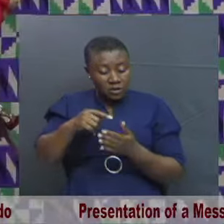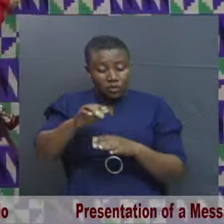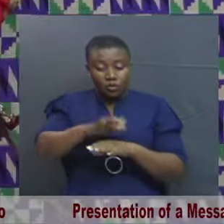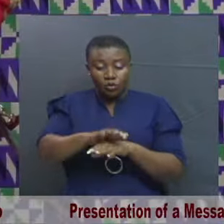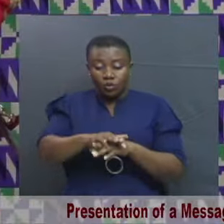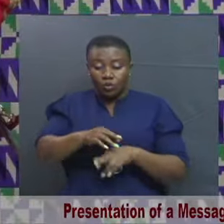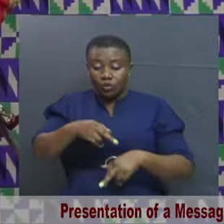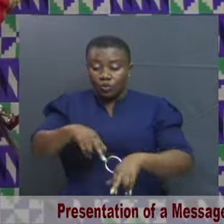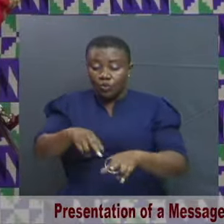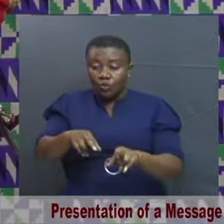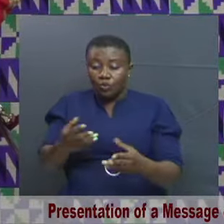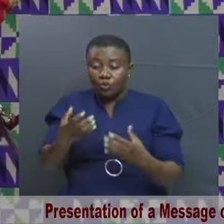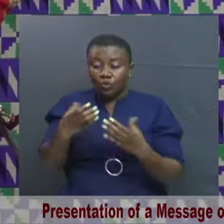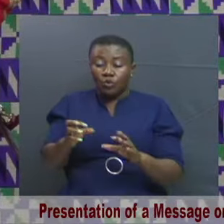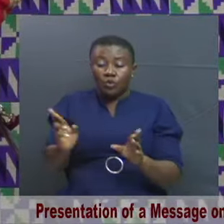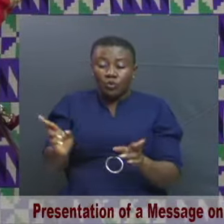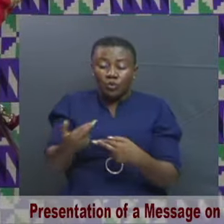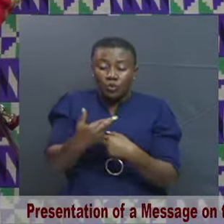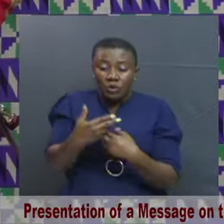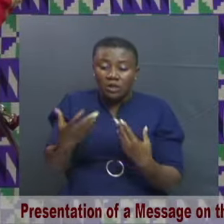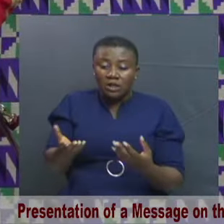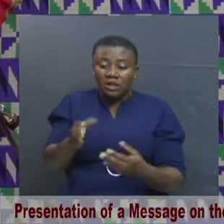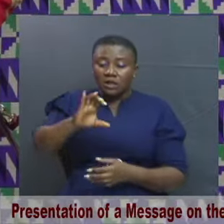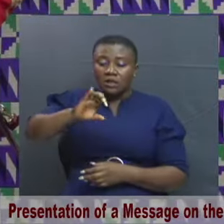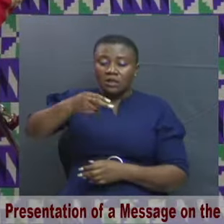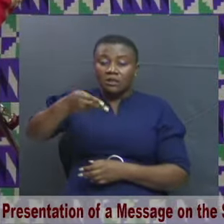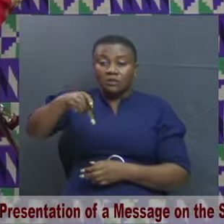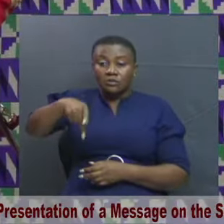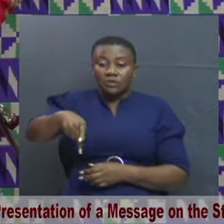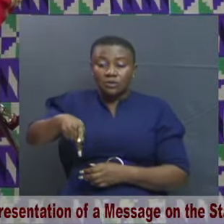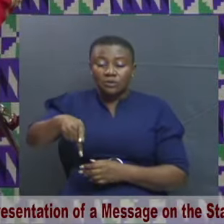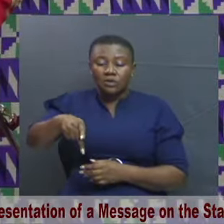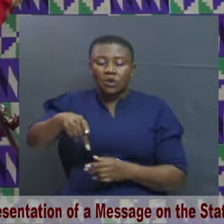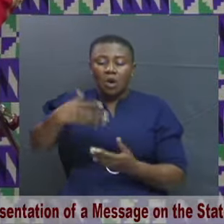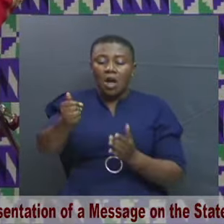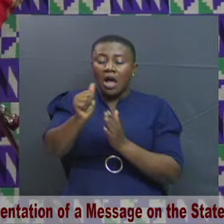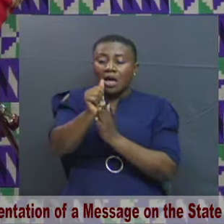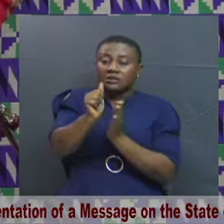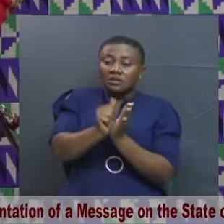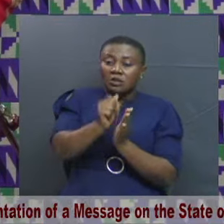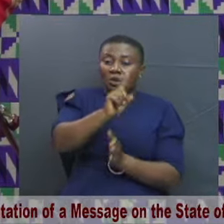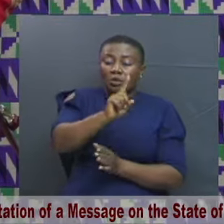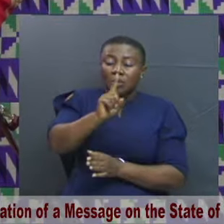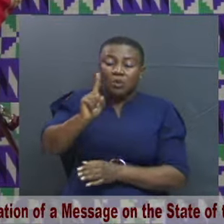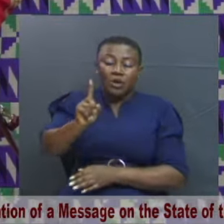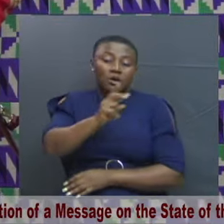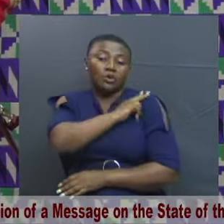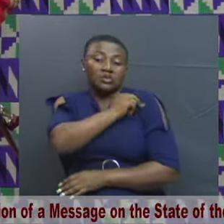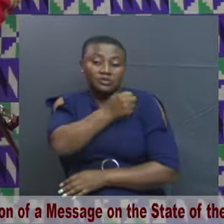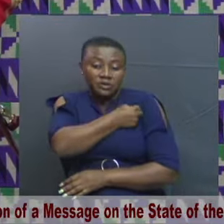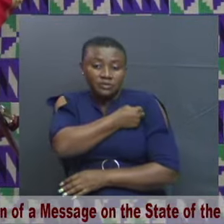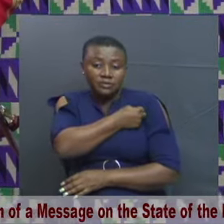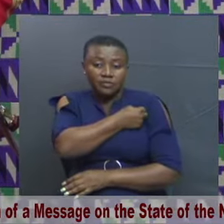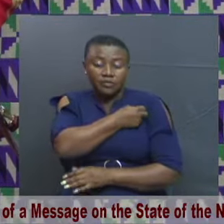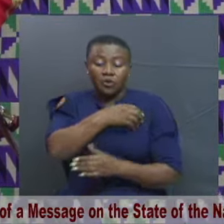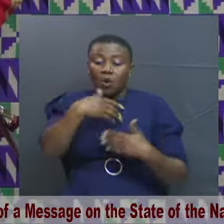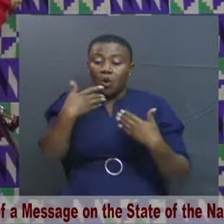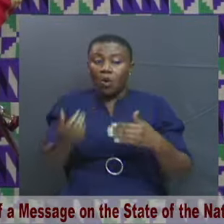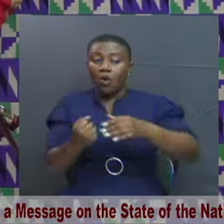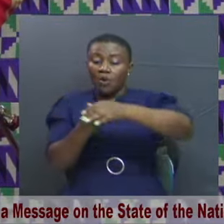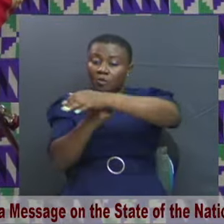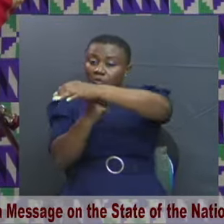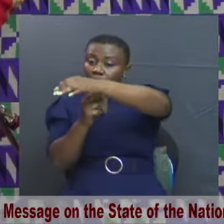classroom blocks or chip compounds or agenda 111 hospitals or